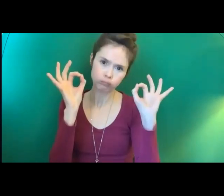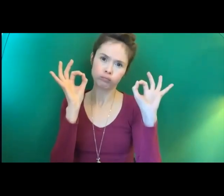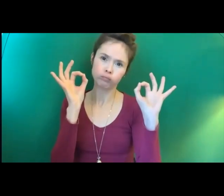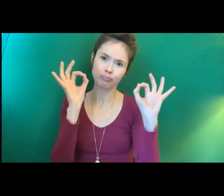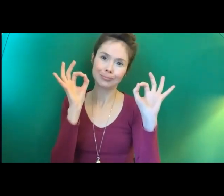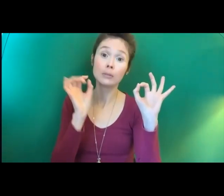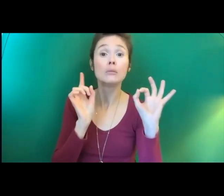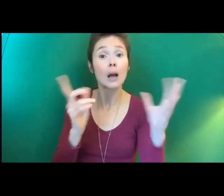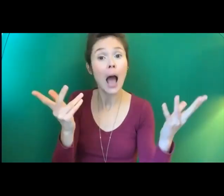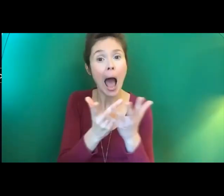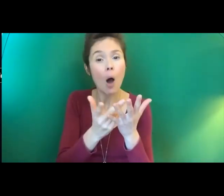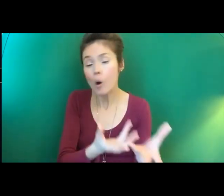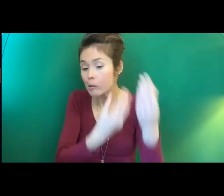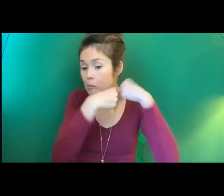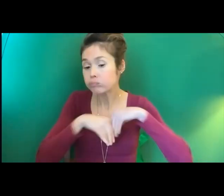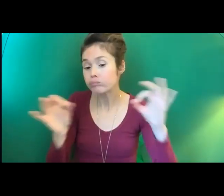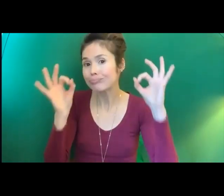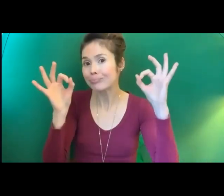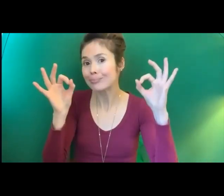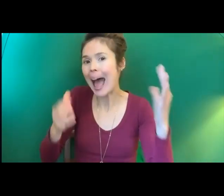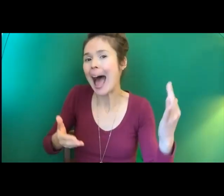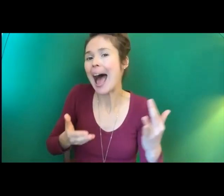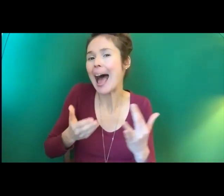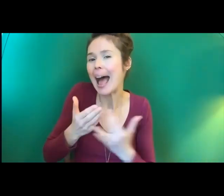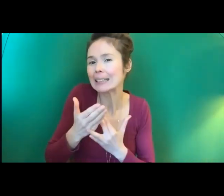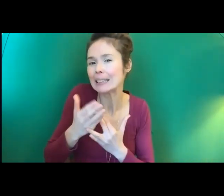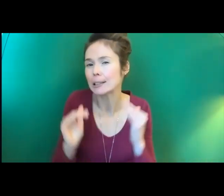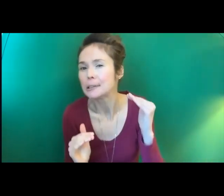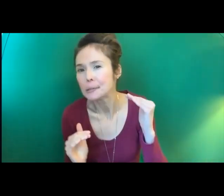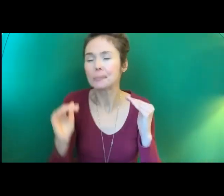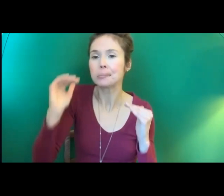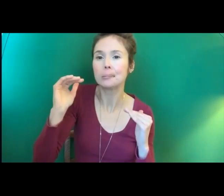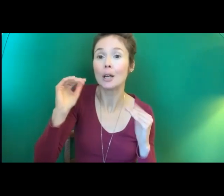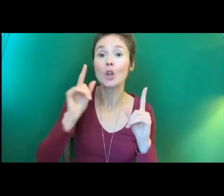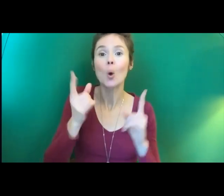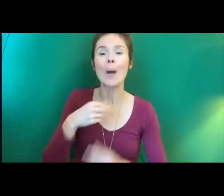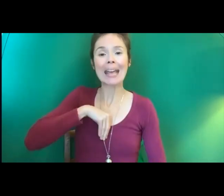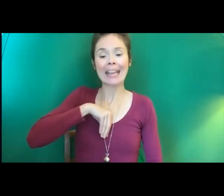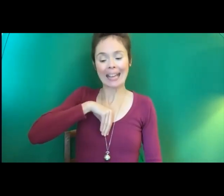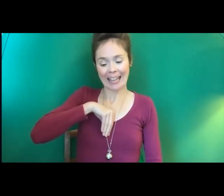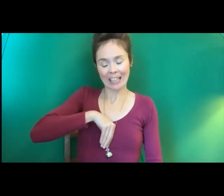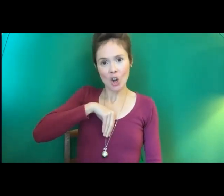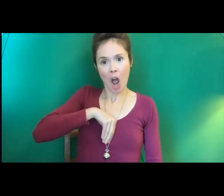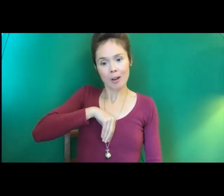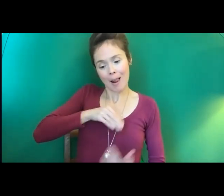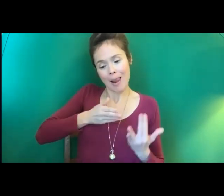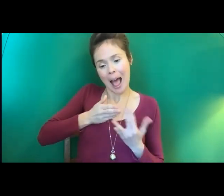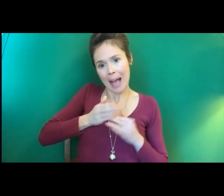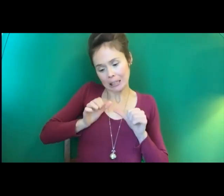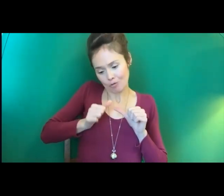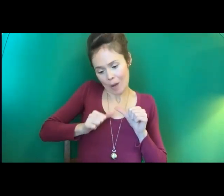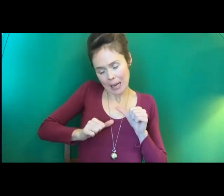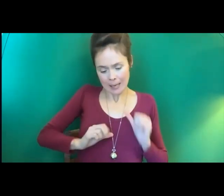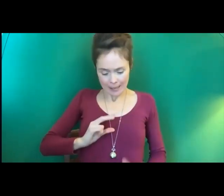album sound the best it can. So listen to your inner access rider. Your inner